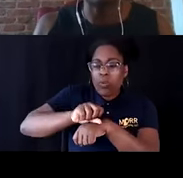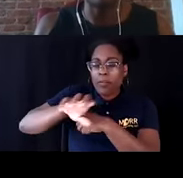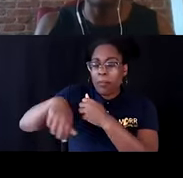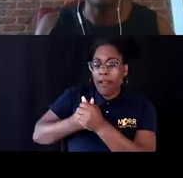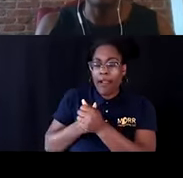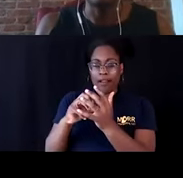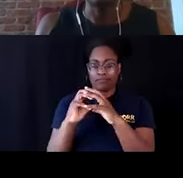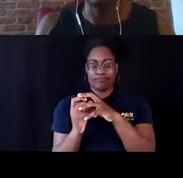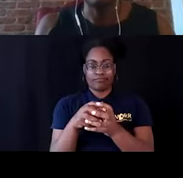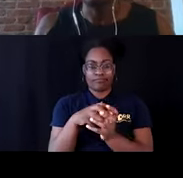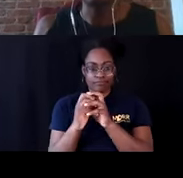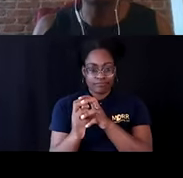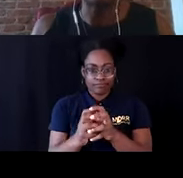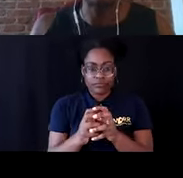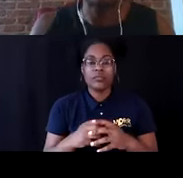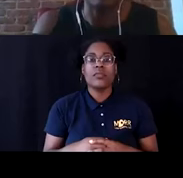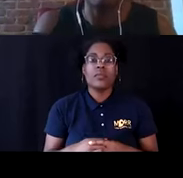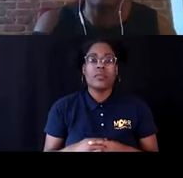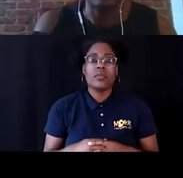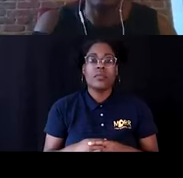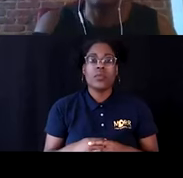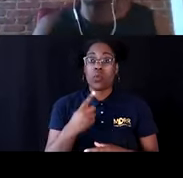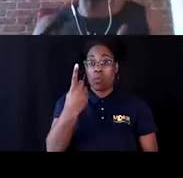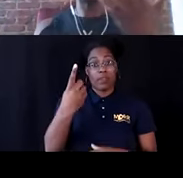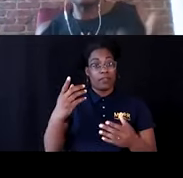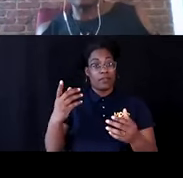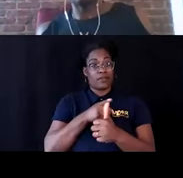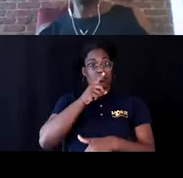intersectionality. So one of the first times